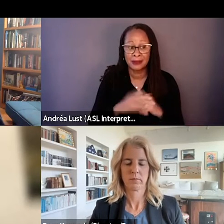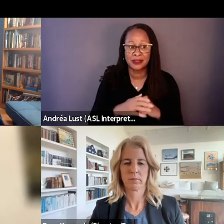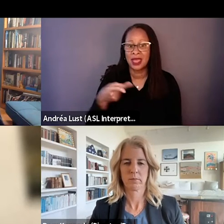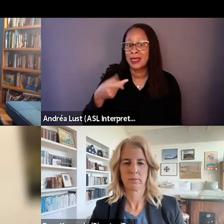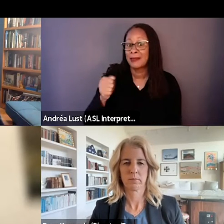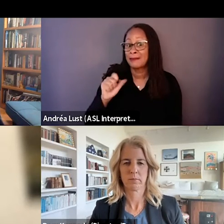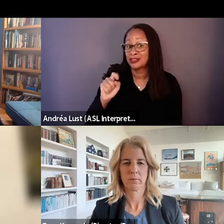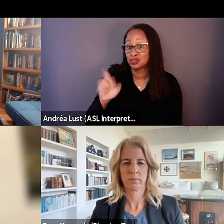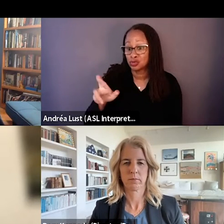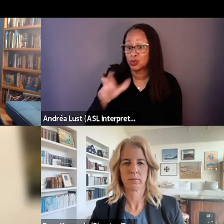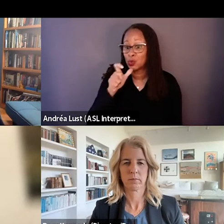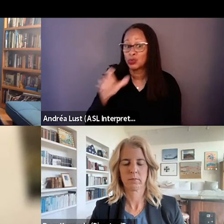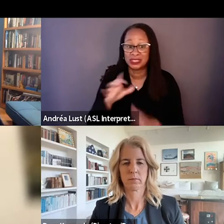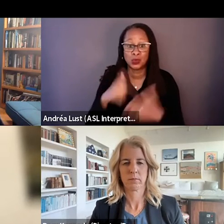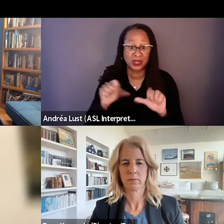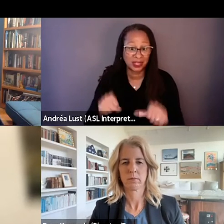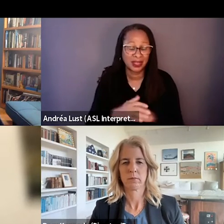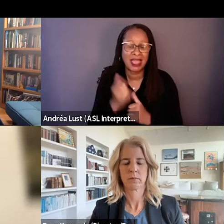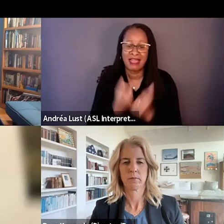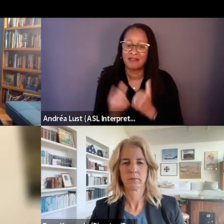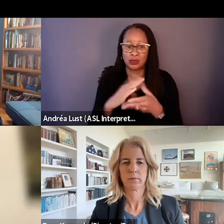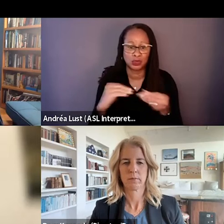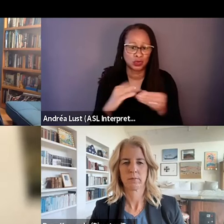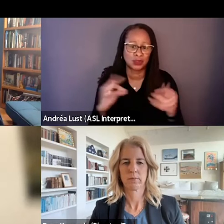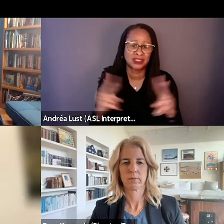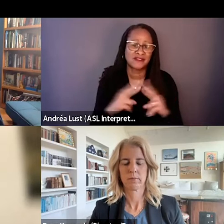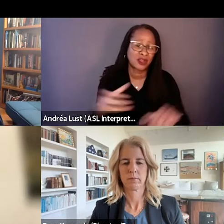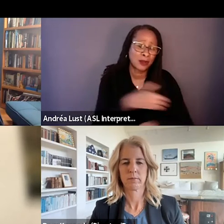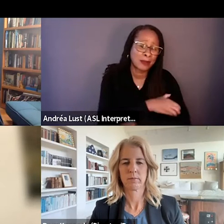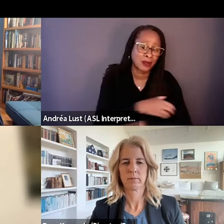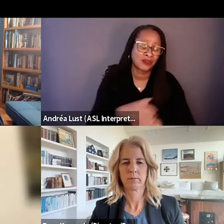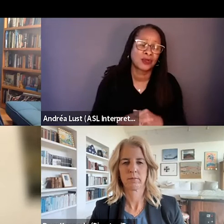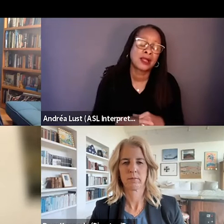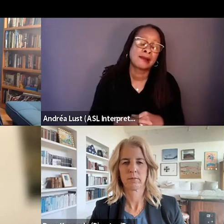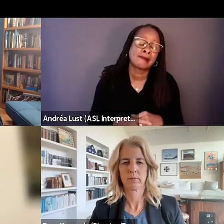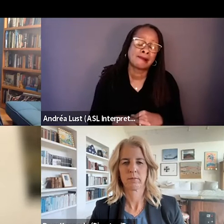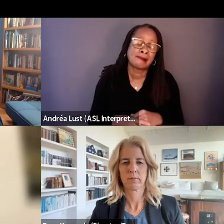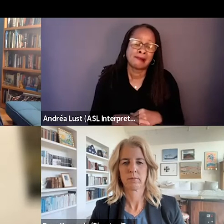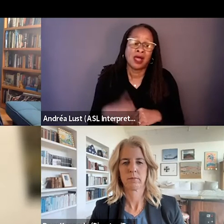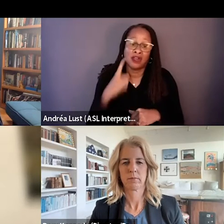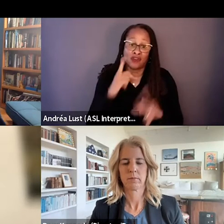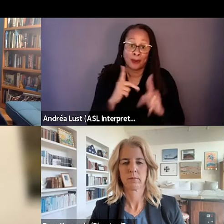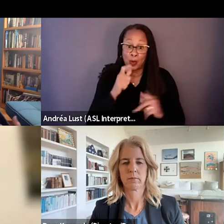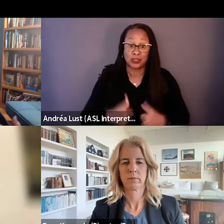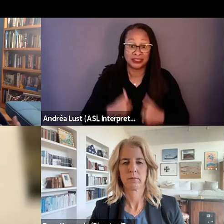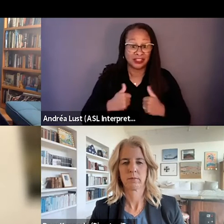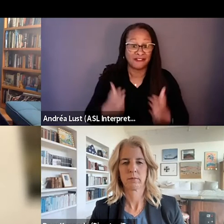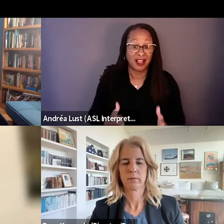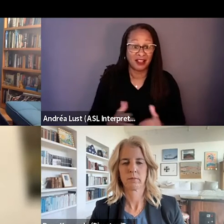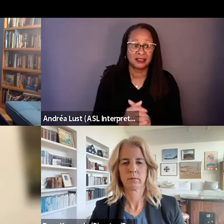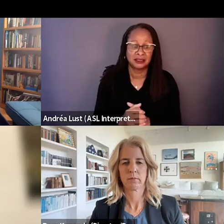pastor who did what he could. Everybody's story was just so powerful. For those who were the survivors who were